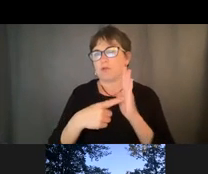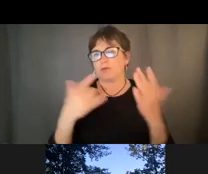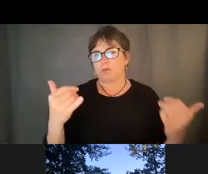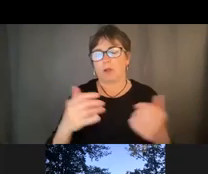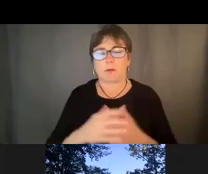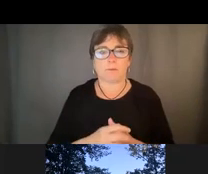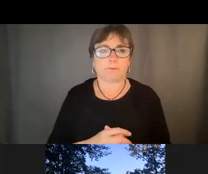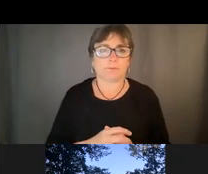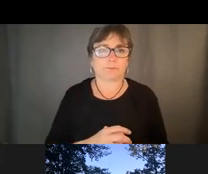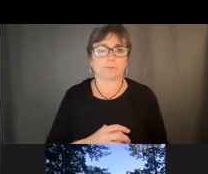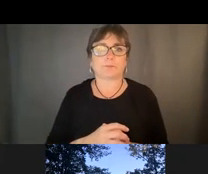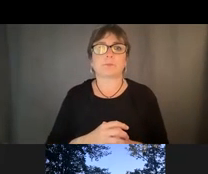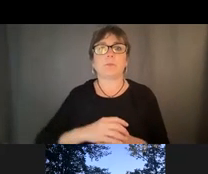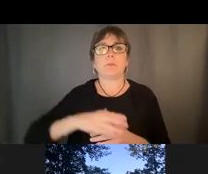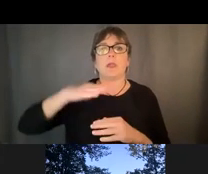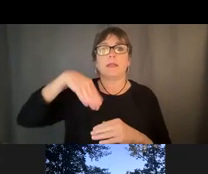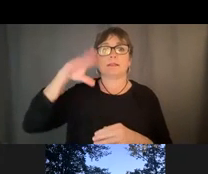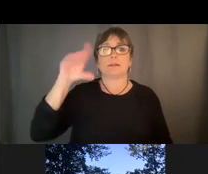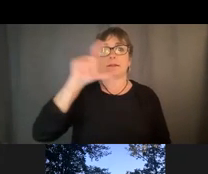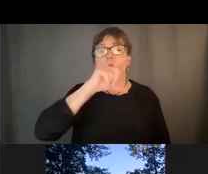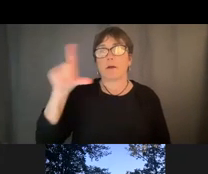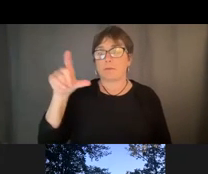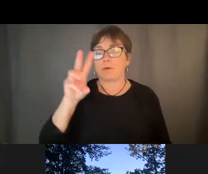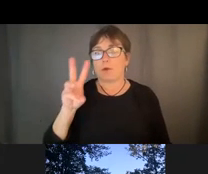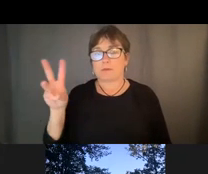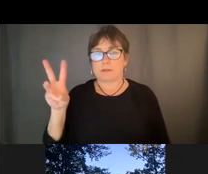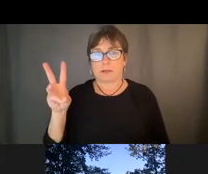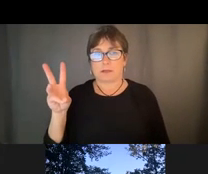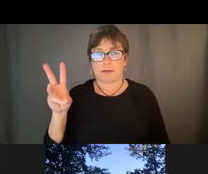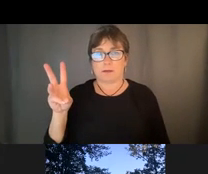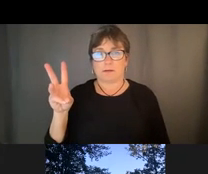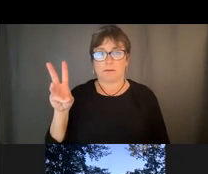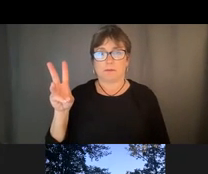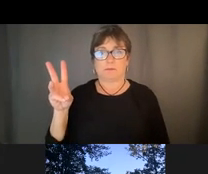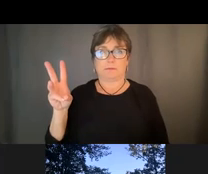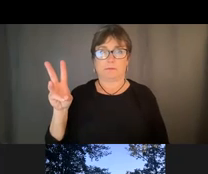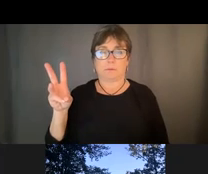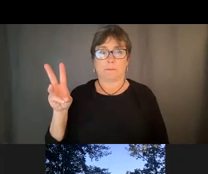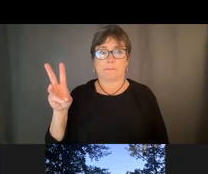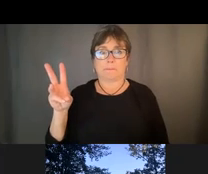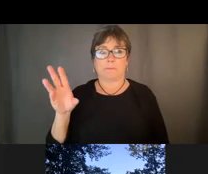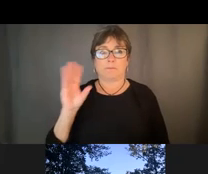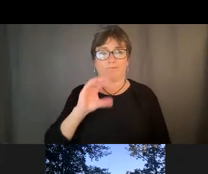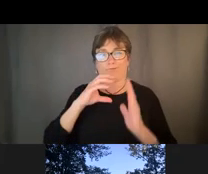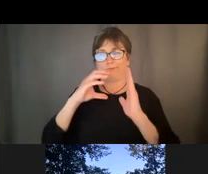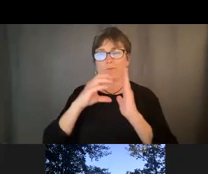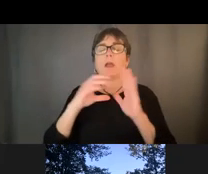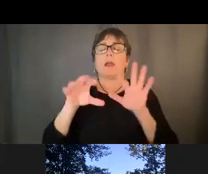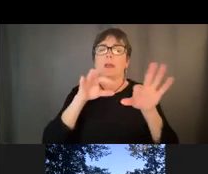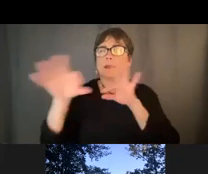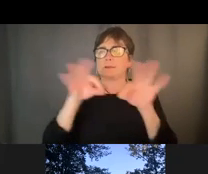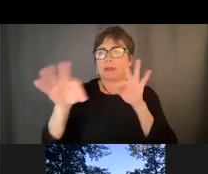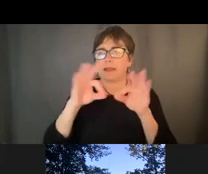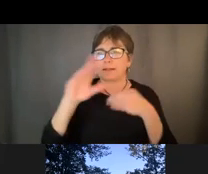half of the website basically, again, explains in brief the continuum and where and how